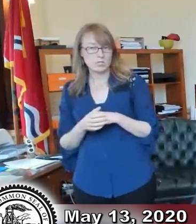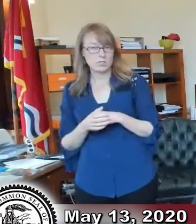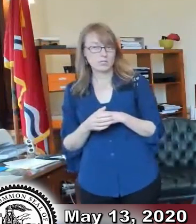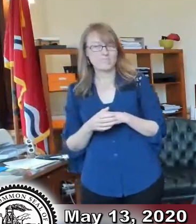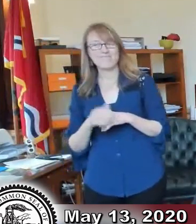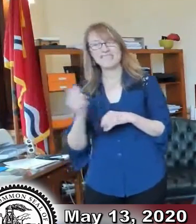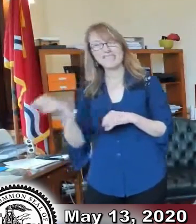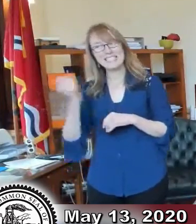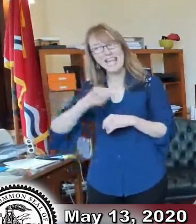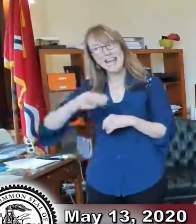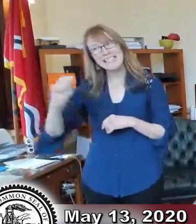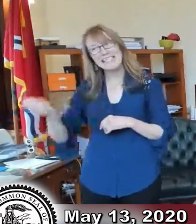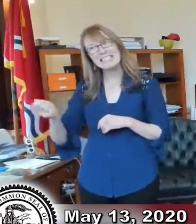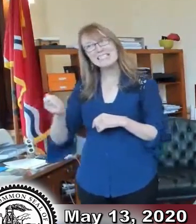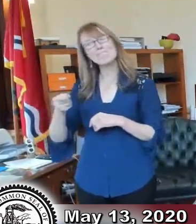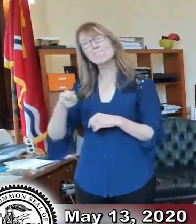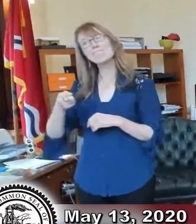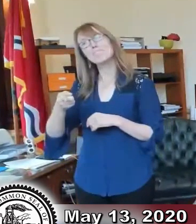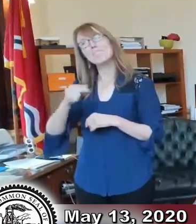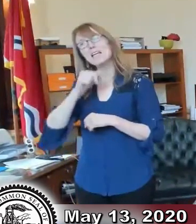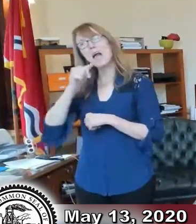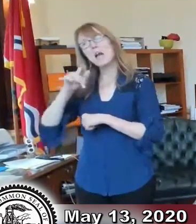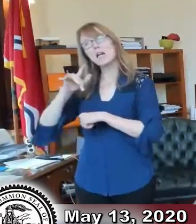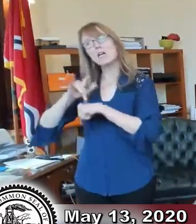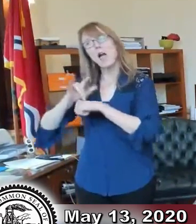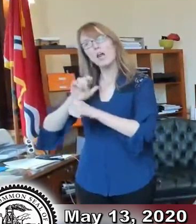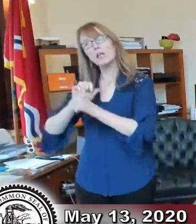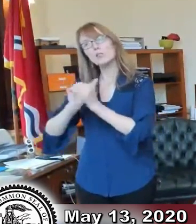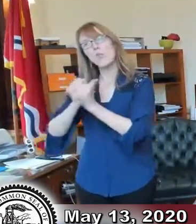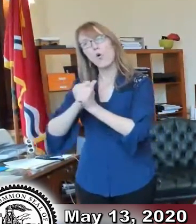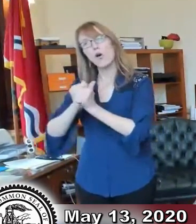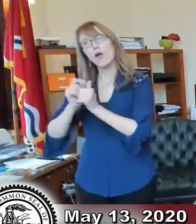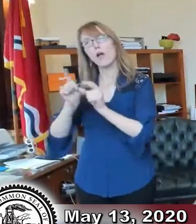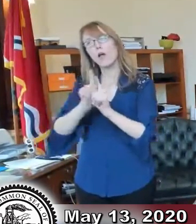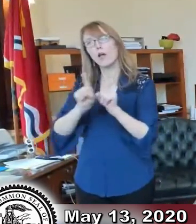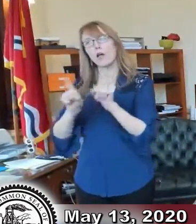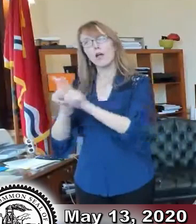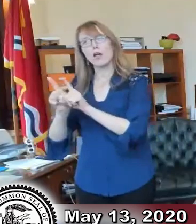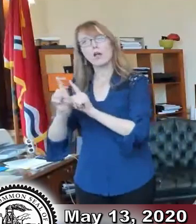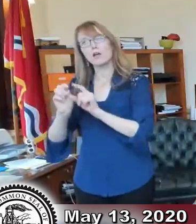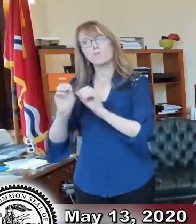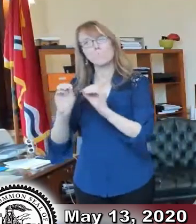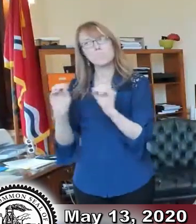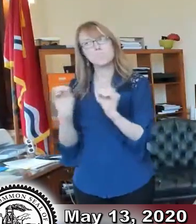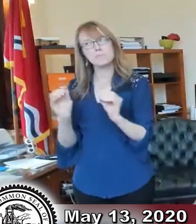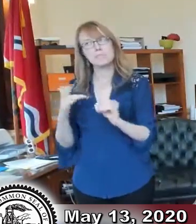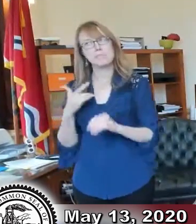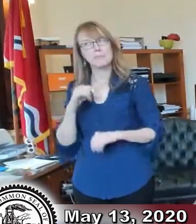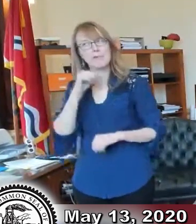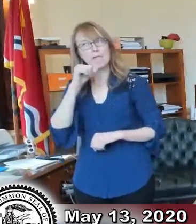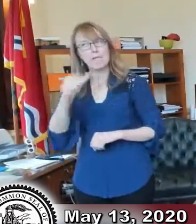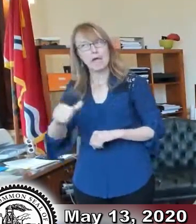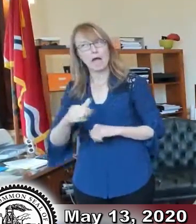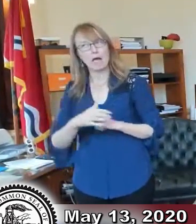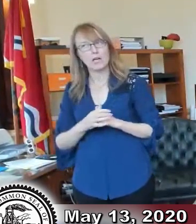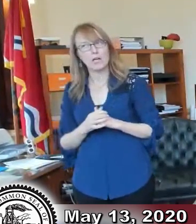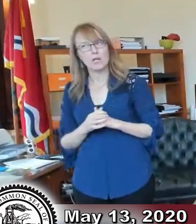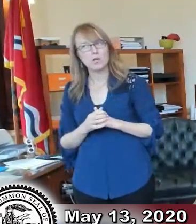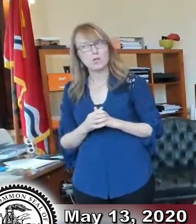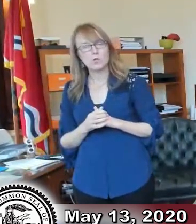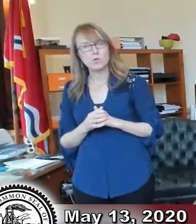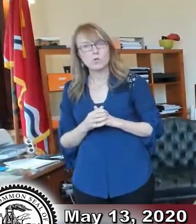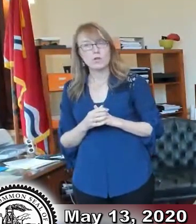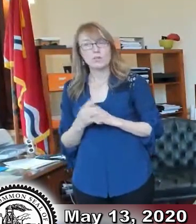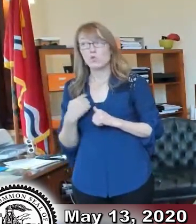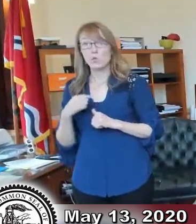tennis is not generally a contact sport. We have not made the decision yet as to whether or not we're going to open our city